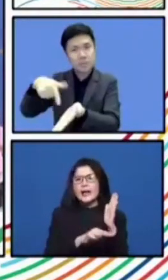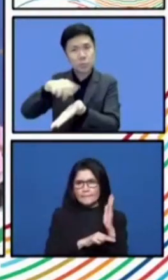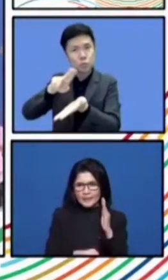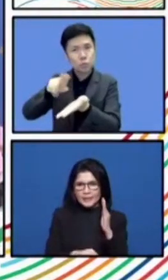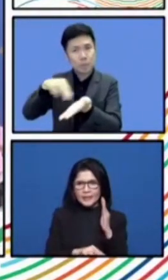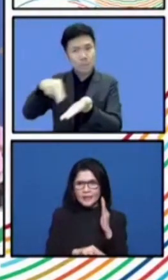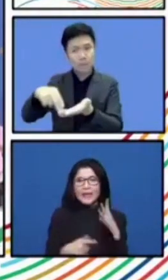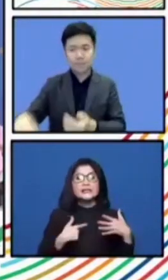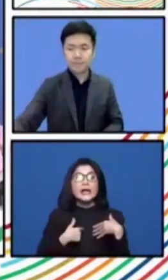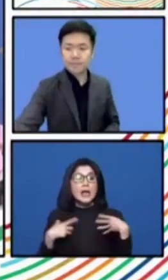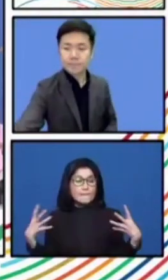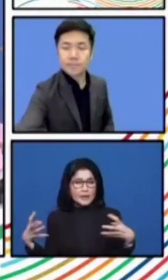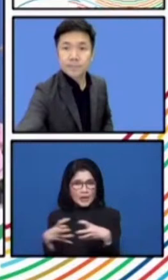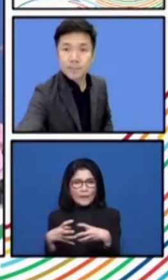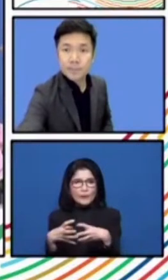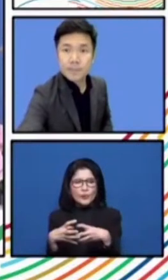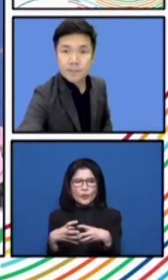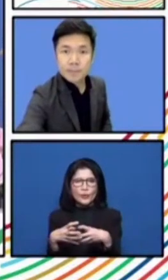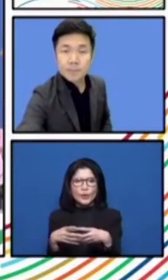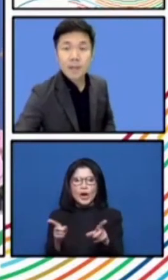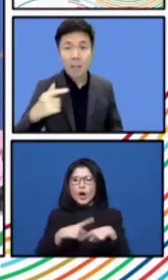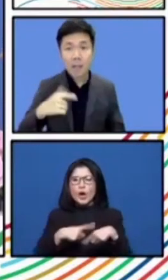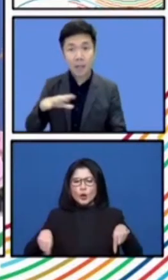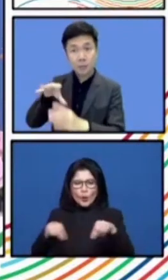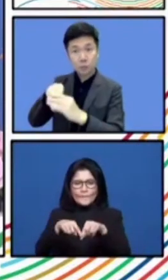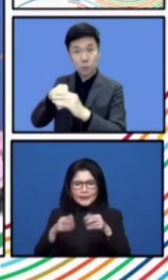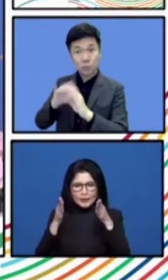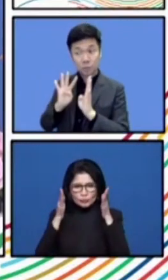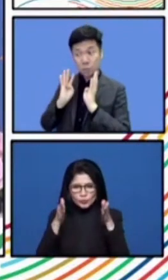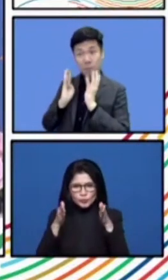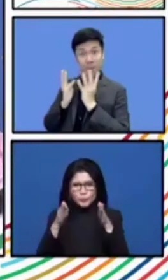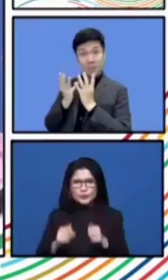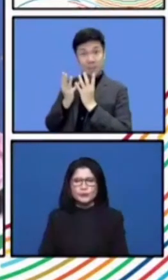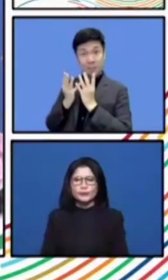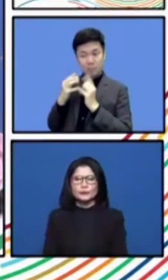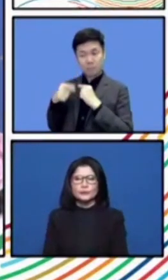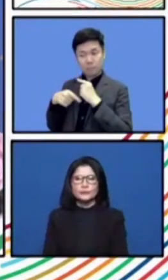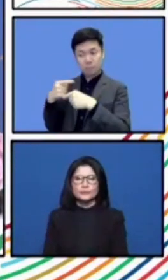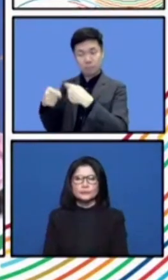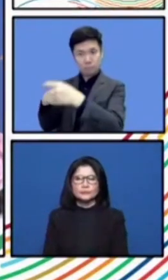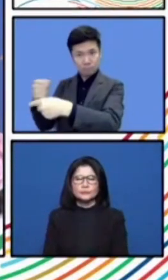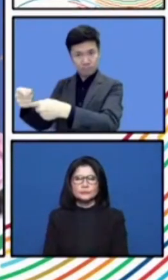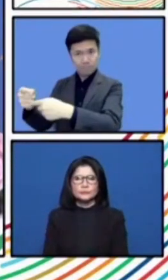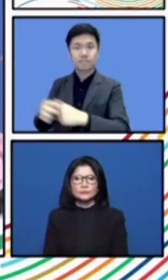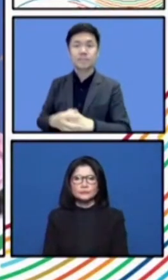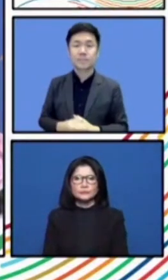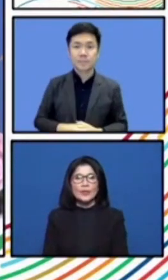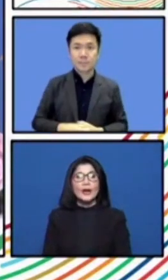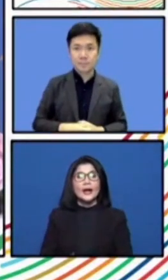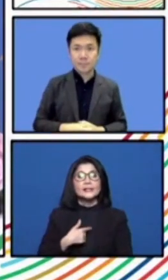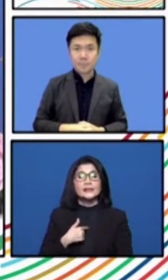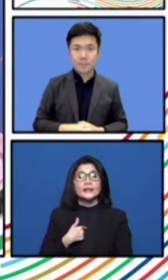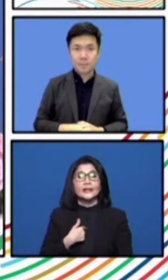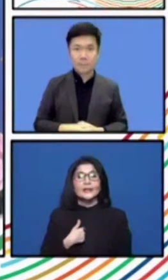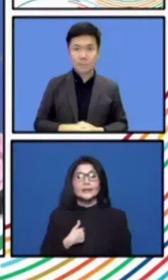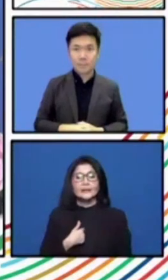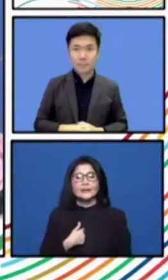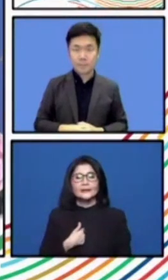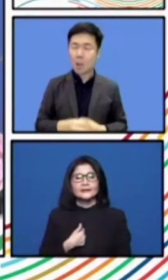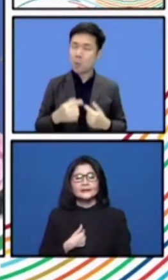join the ad hoc committee from the beginning I'm also fortunate